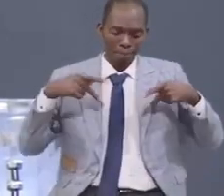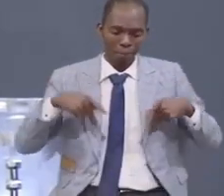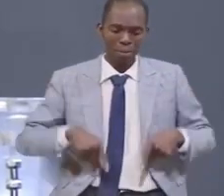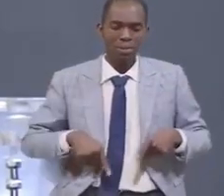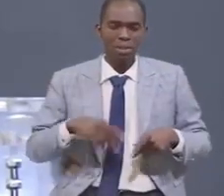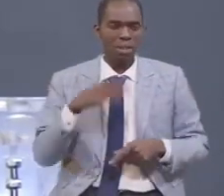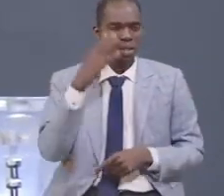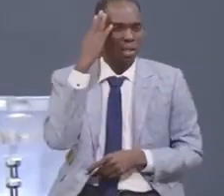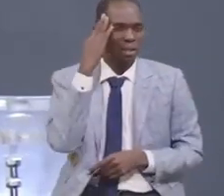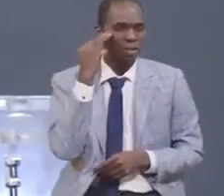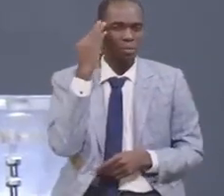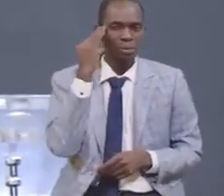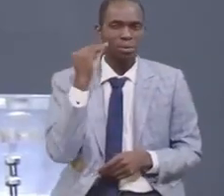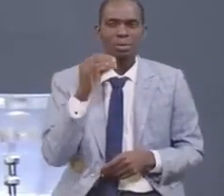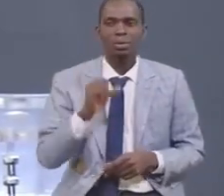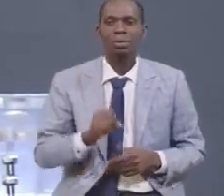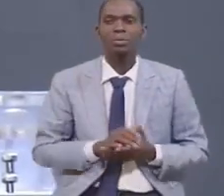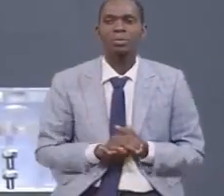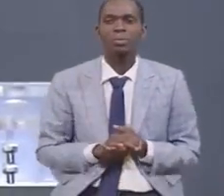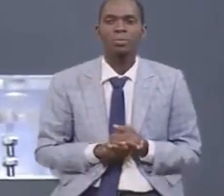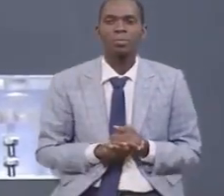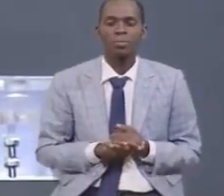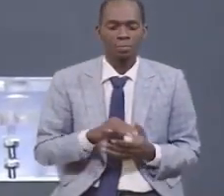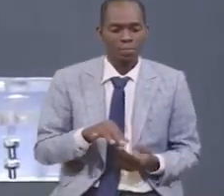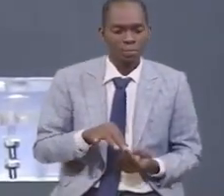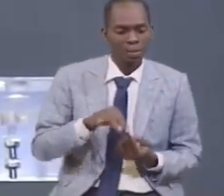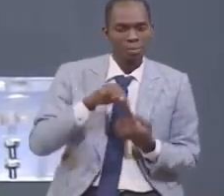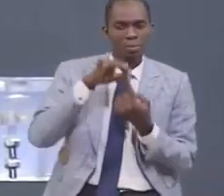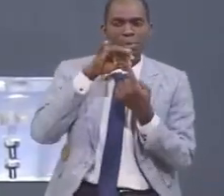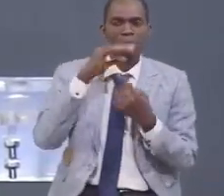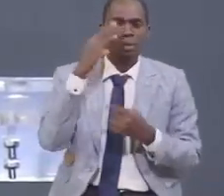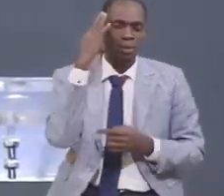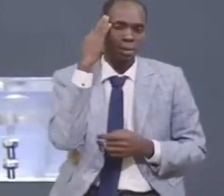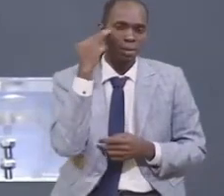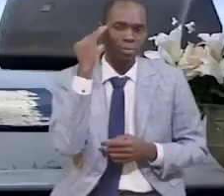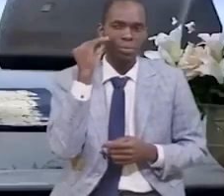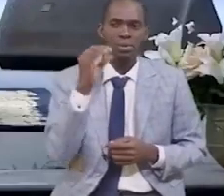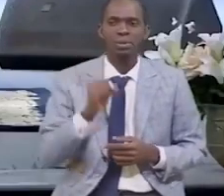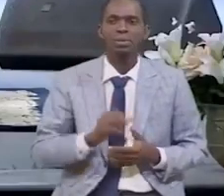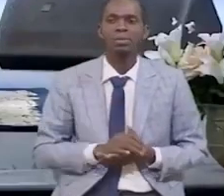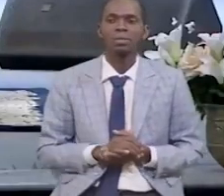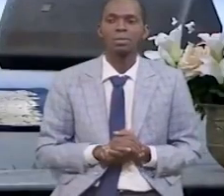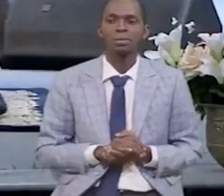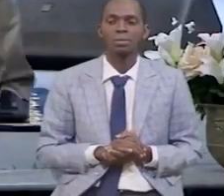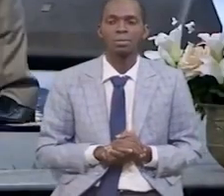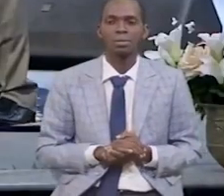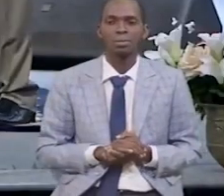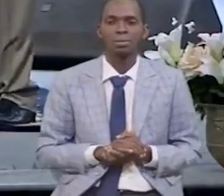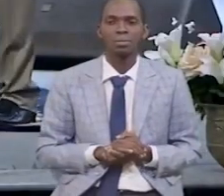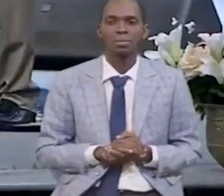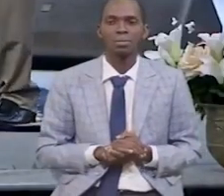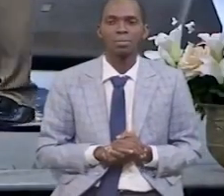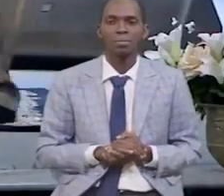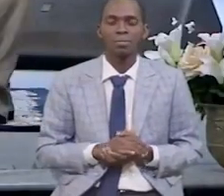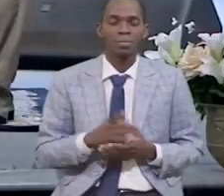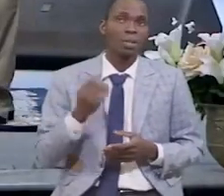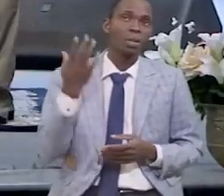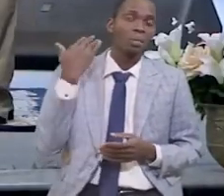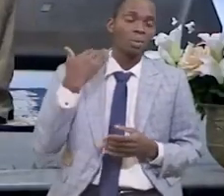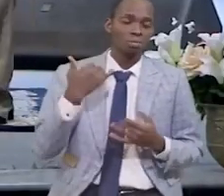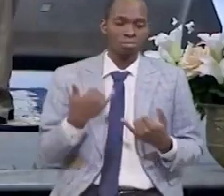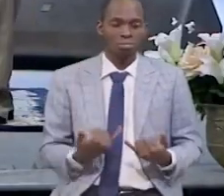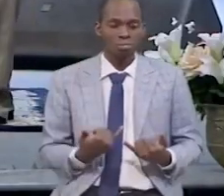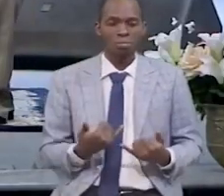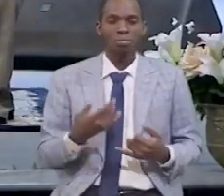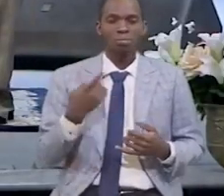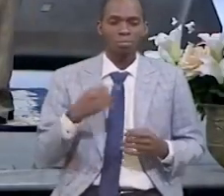experiences. Vyaktigatamaina anubhavalu. Peculiar experiences. Maridi bhinnamaina anubhavalu. The past, the present, the